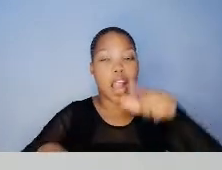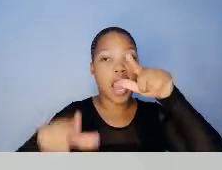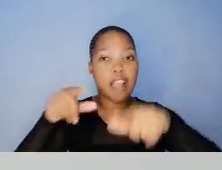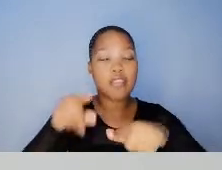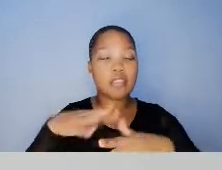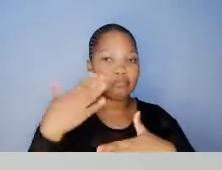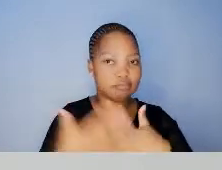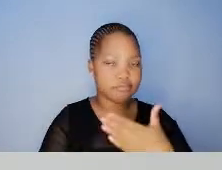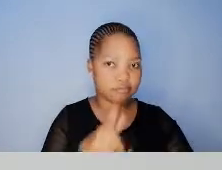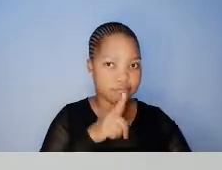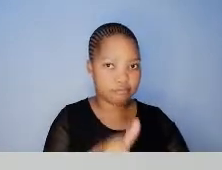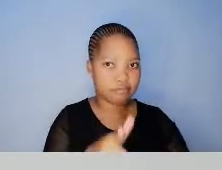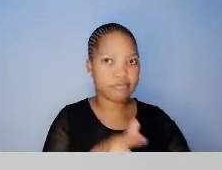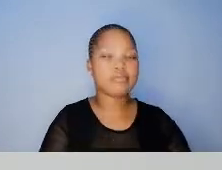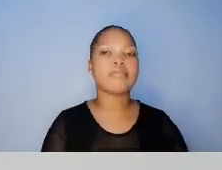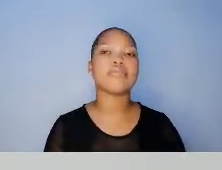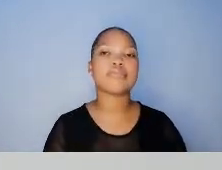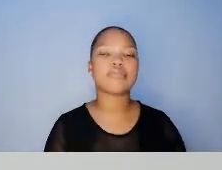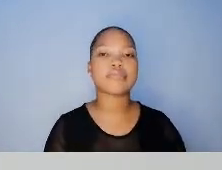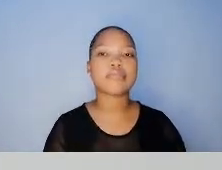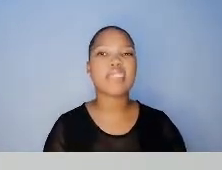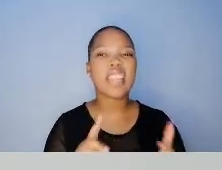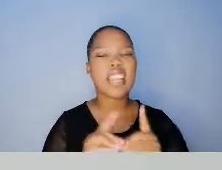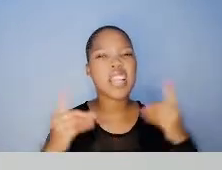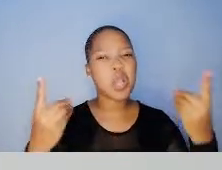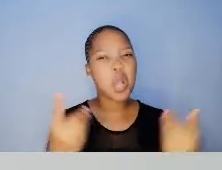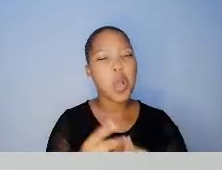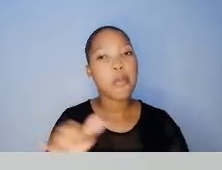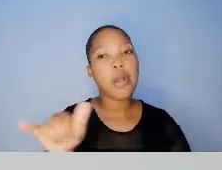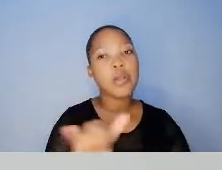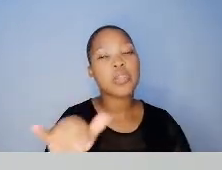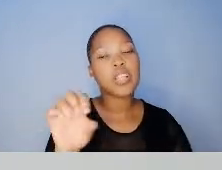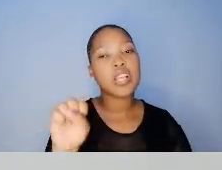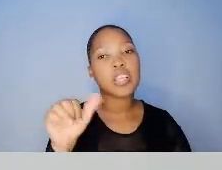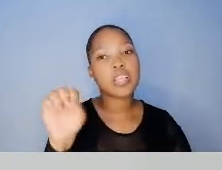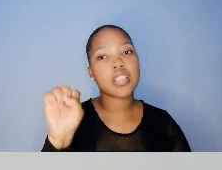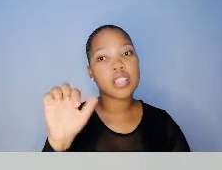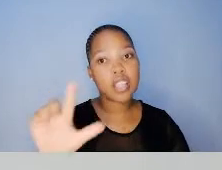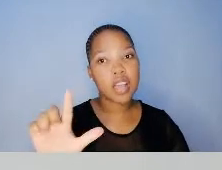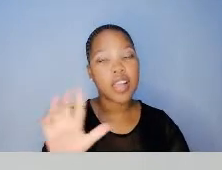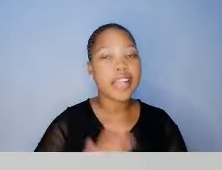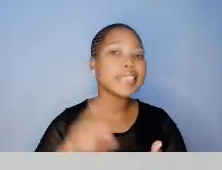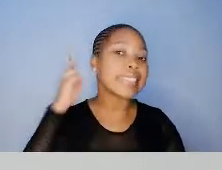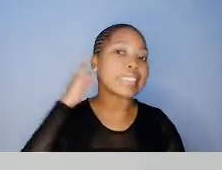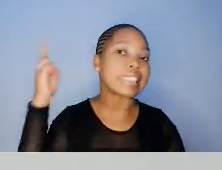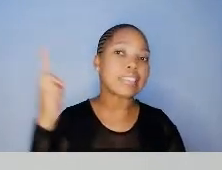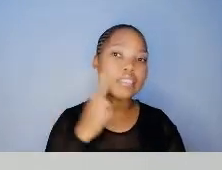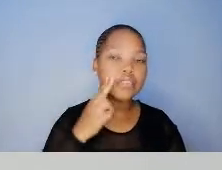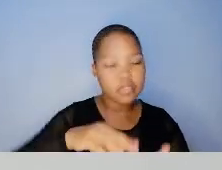level that I said it, by the Department of South African Sign Language and Deaf Studies,